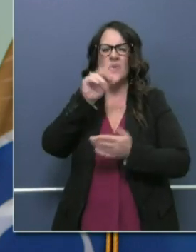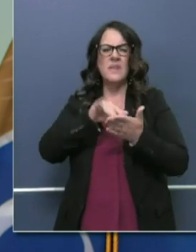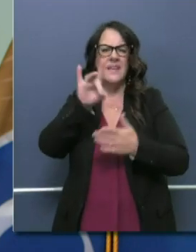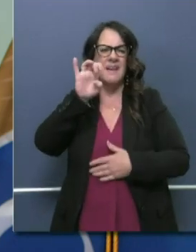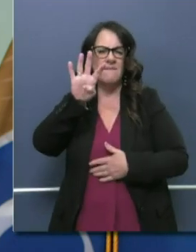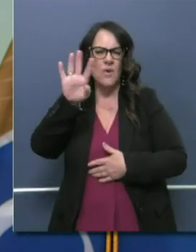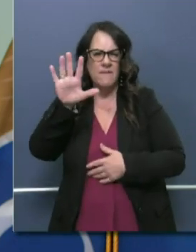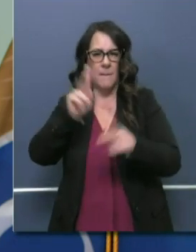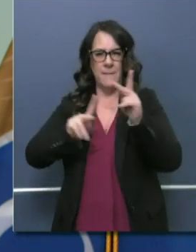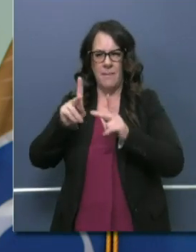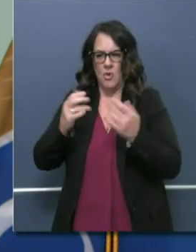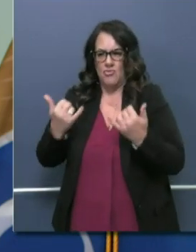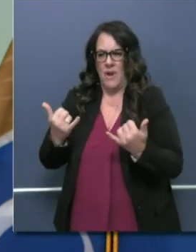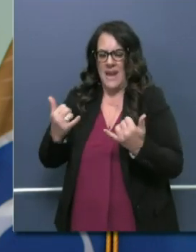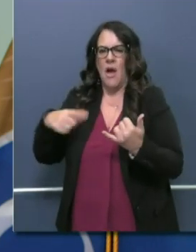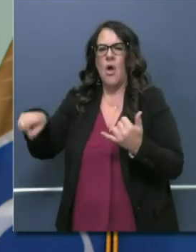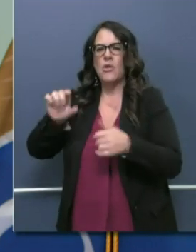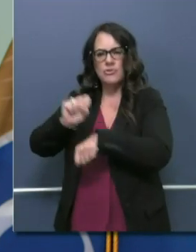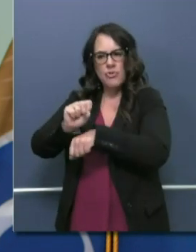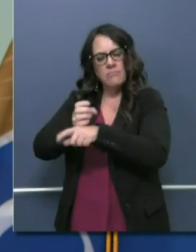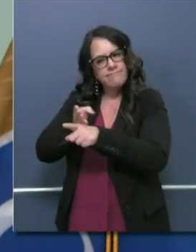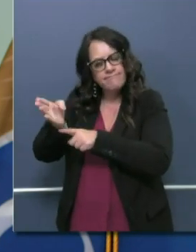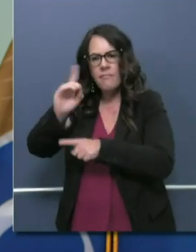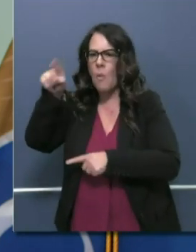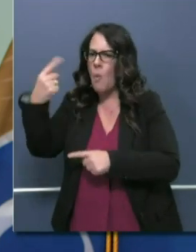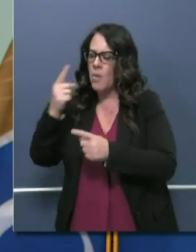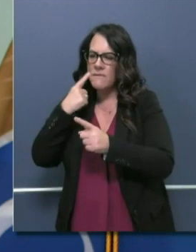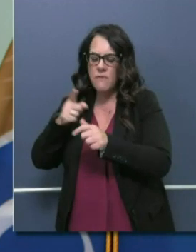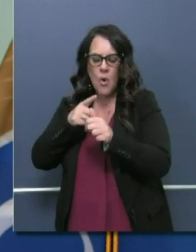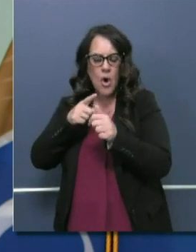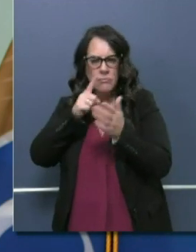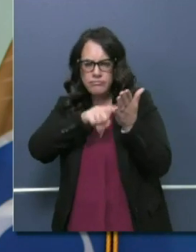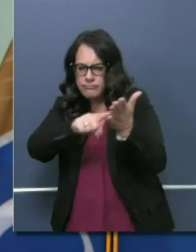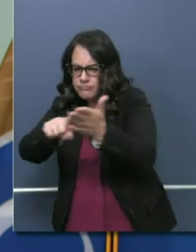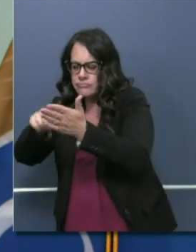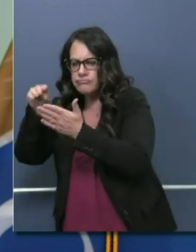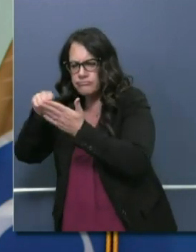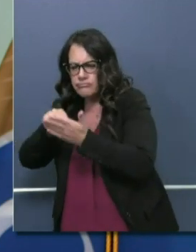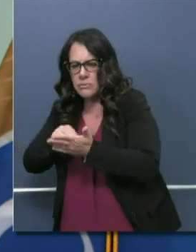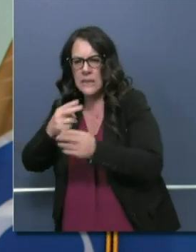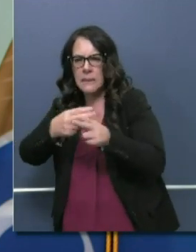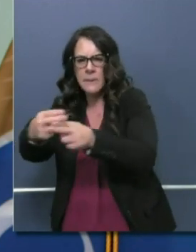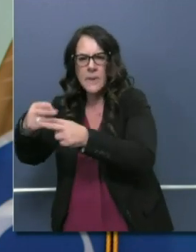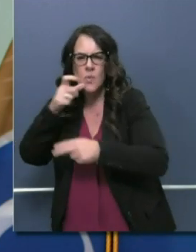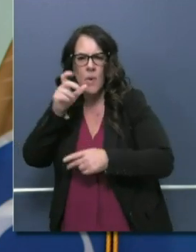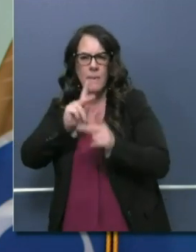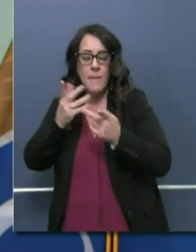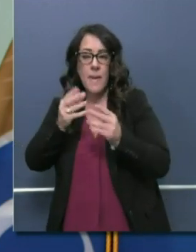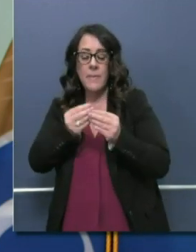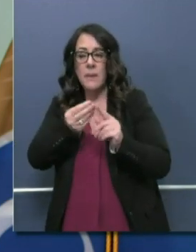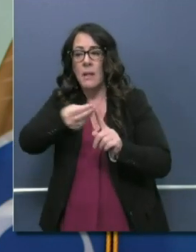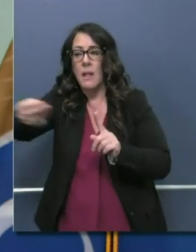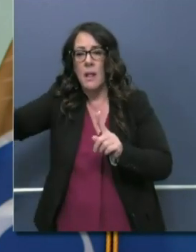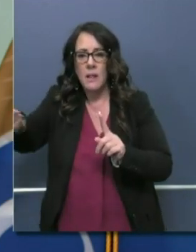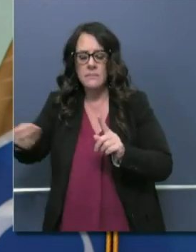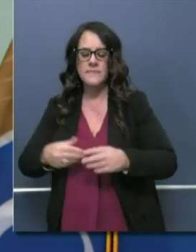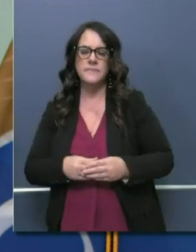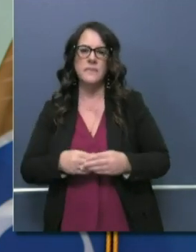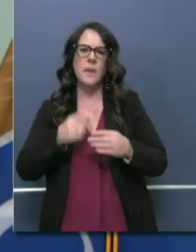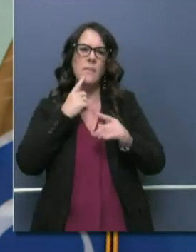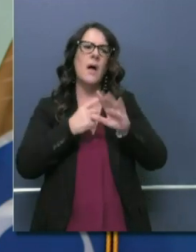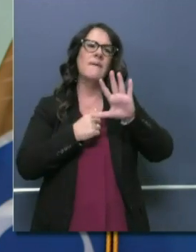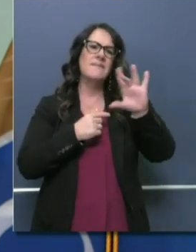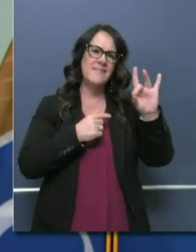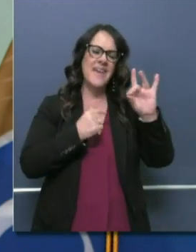2,845 individuals to be exact. It's primarily conducted at the local level. There's 61 local levels, 58 counties,